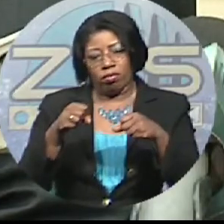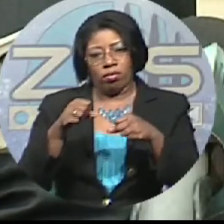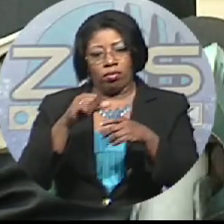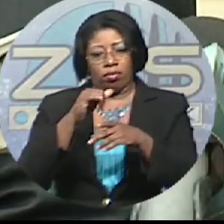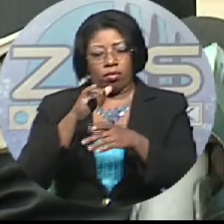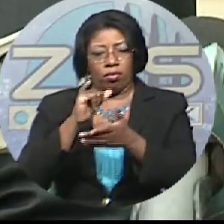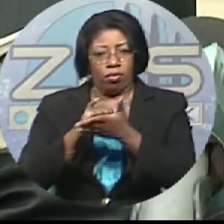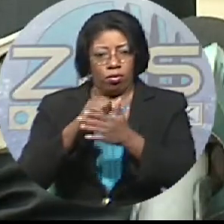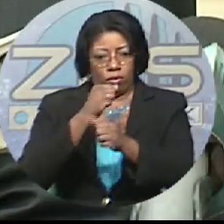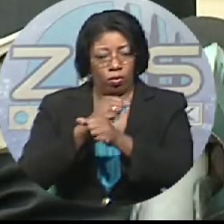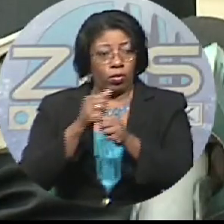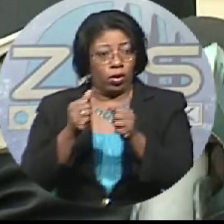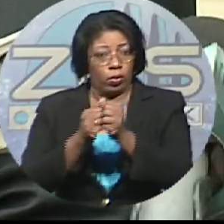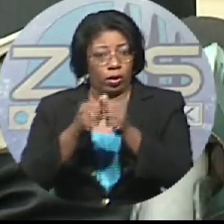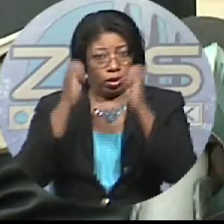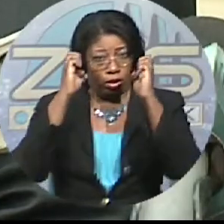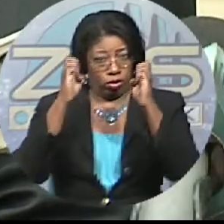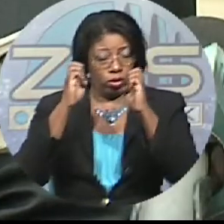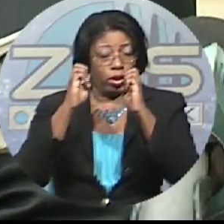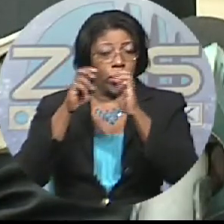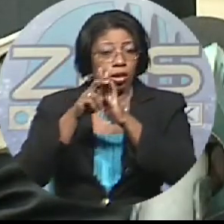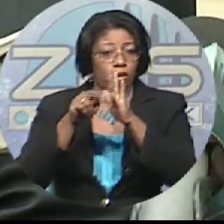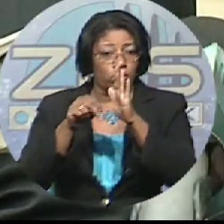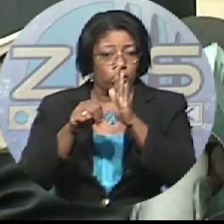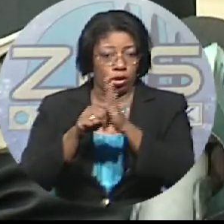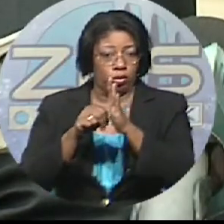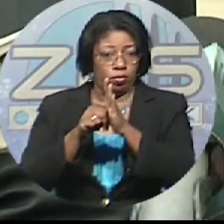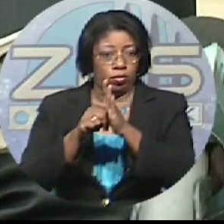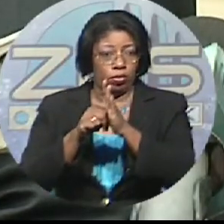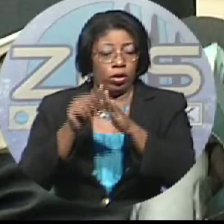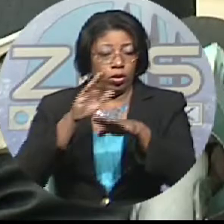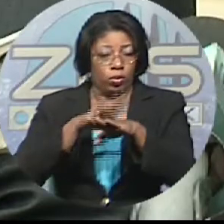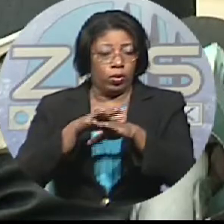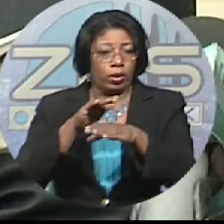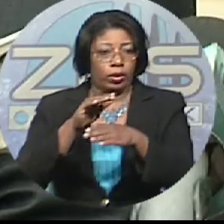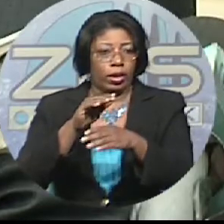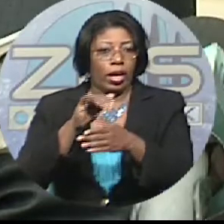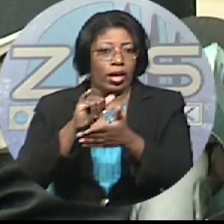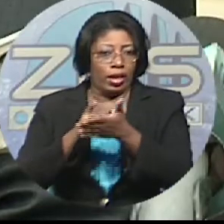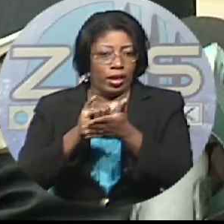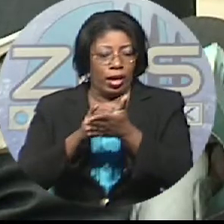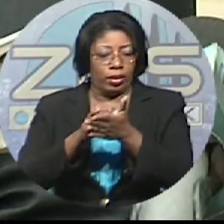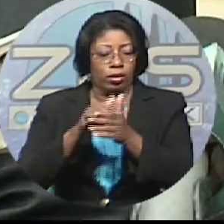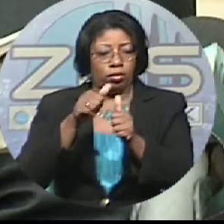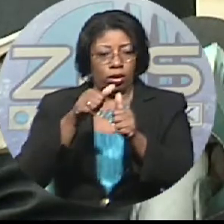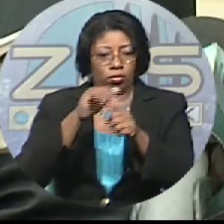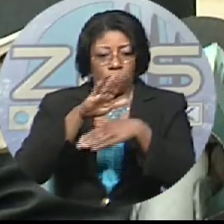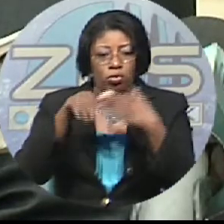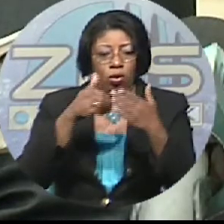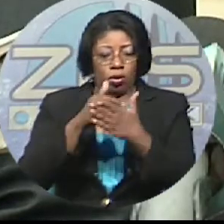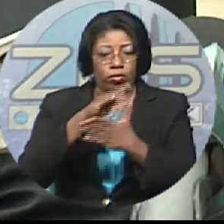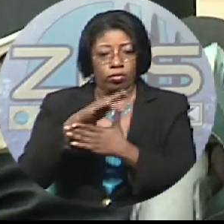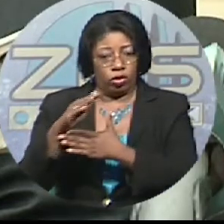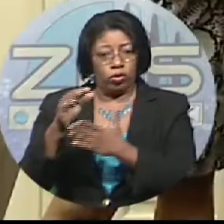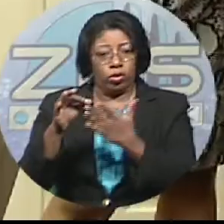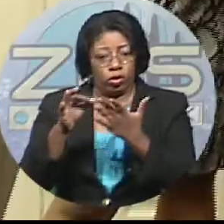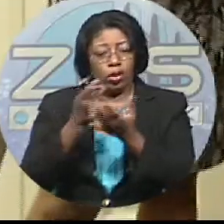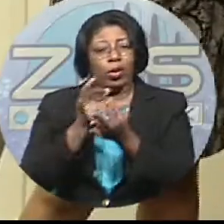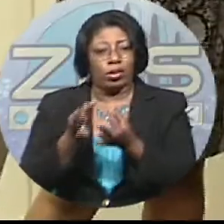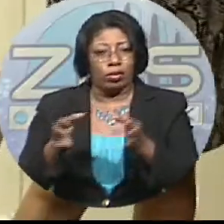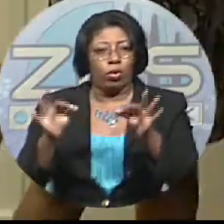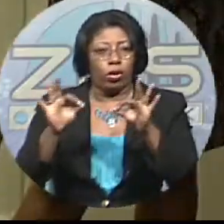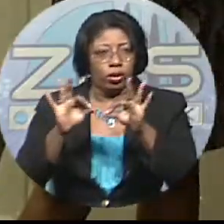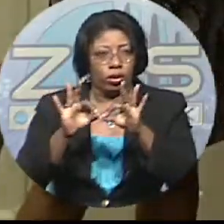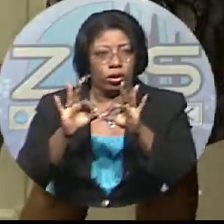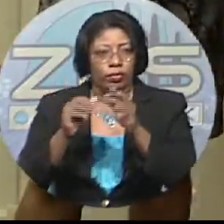operate in education is predicated on that commitment of every child counts. His comments came at a press